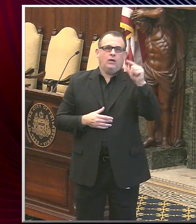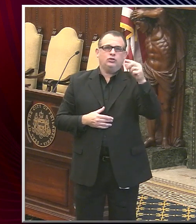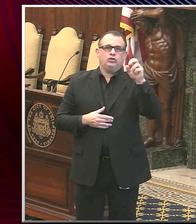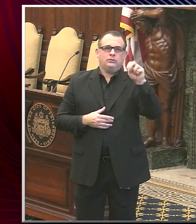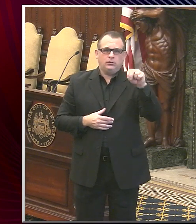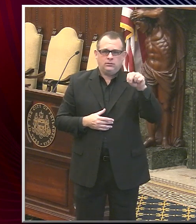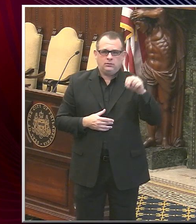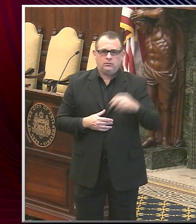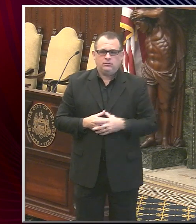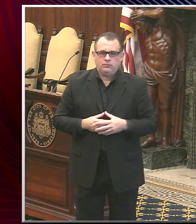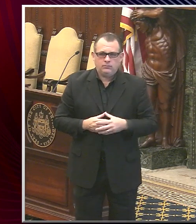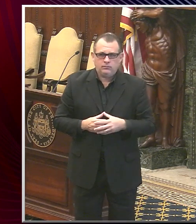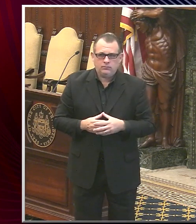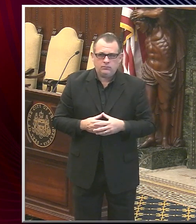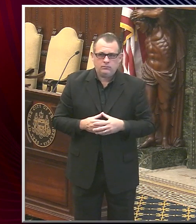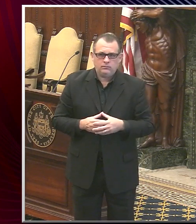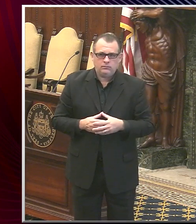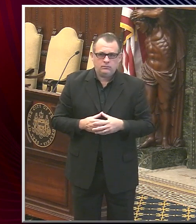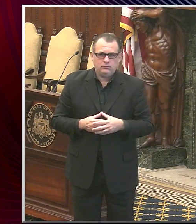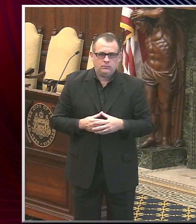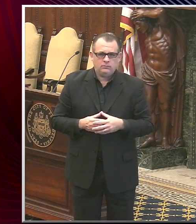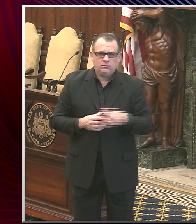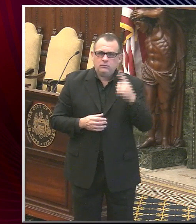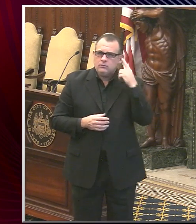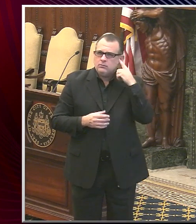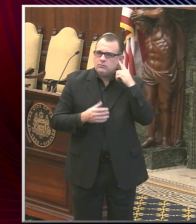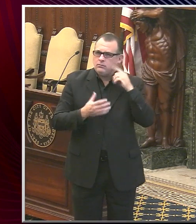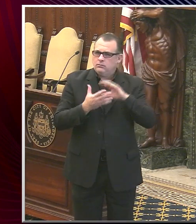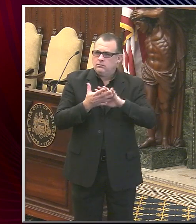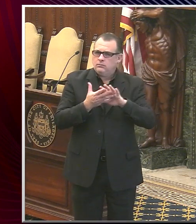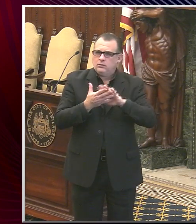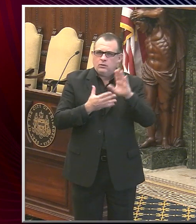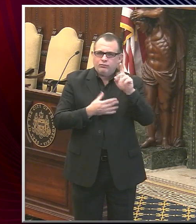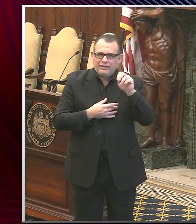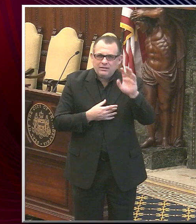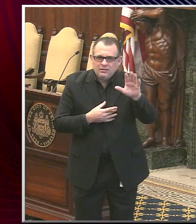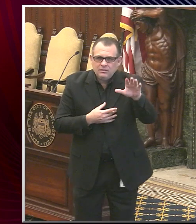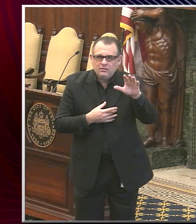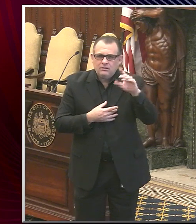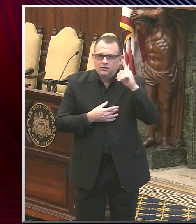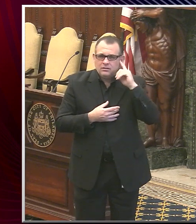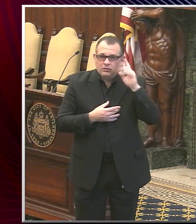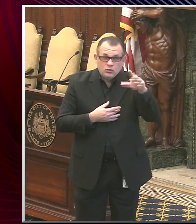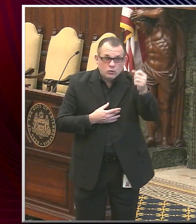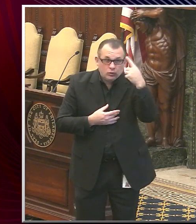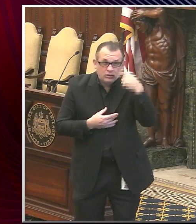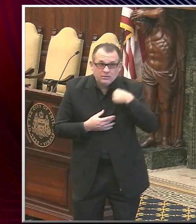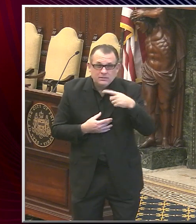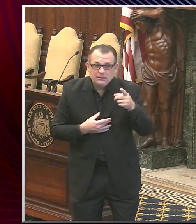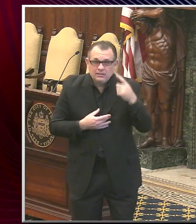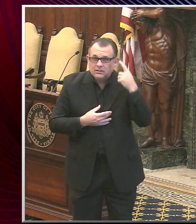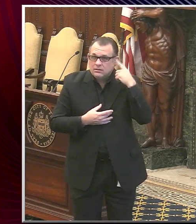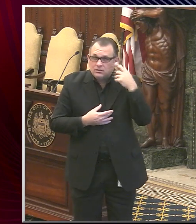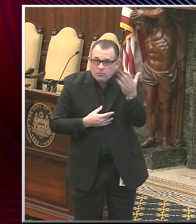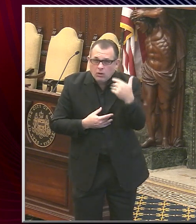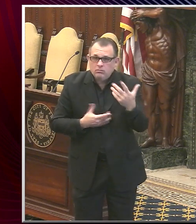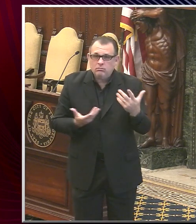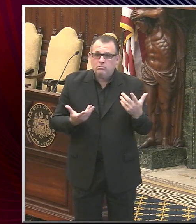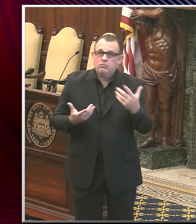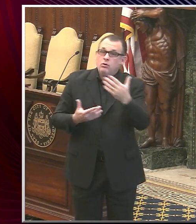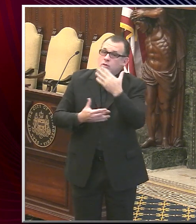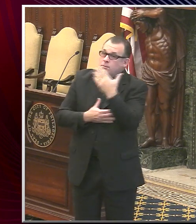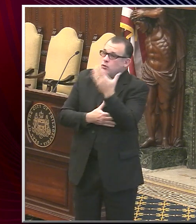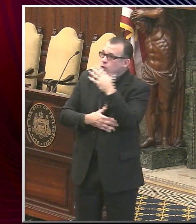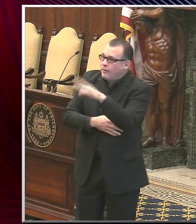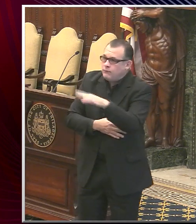Normally, it says lower hand, but where is my... Brandon? Hey, you got me? Yep, go ahead. Hey, good morning or good